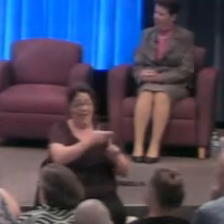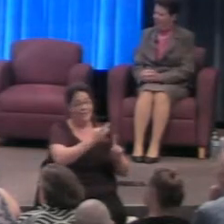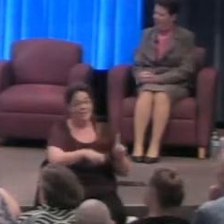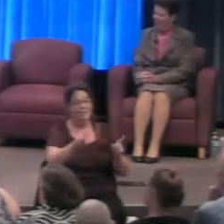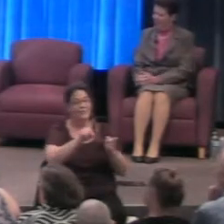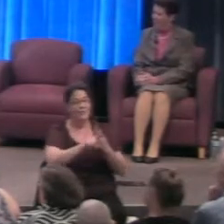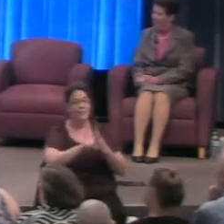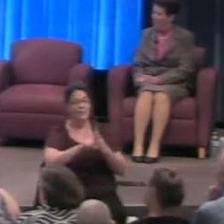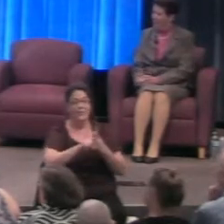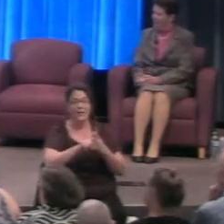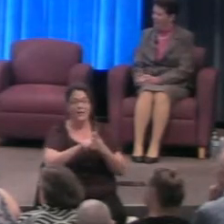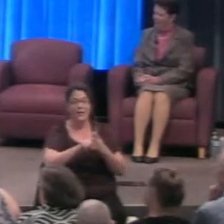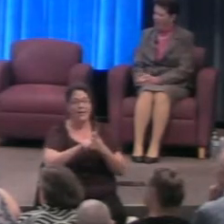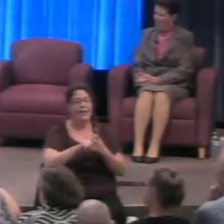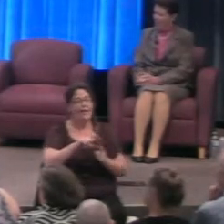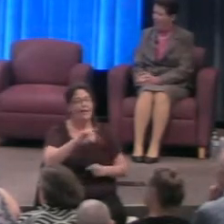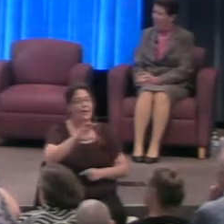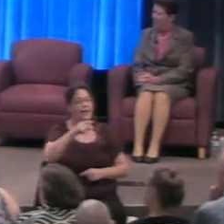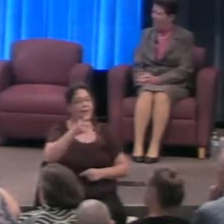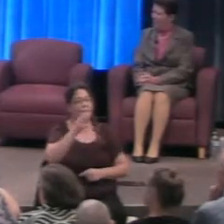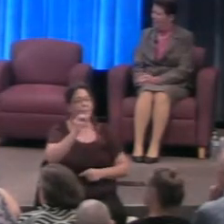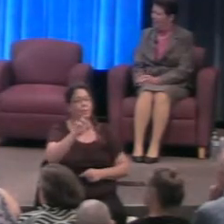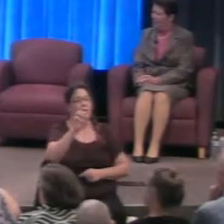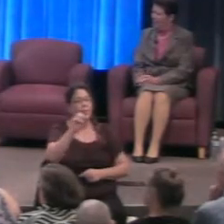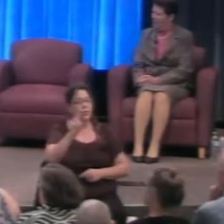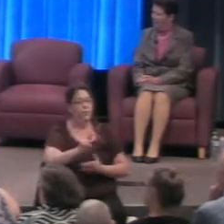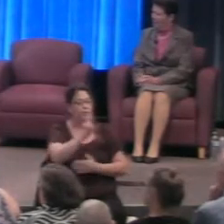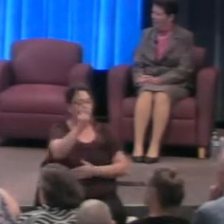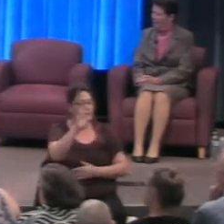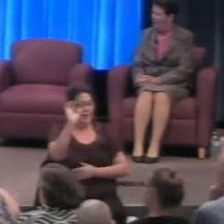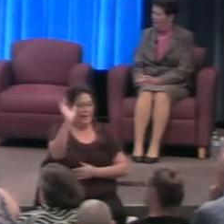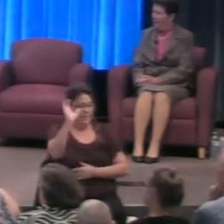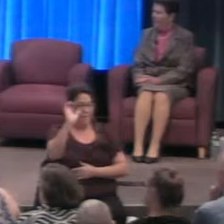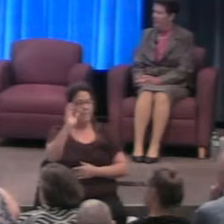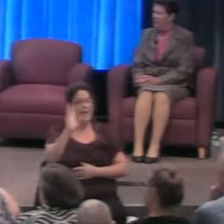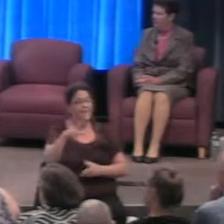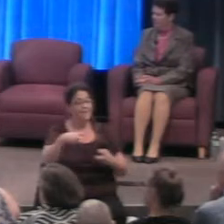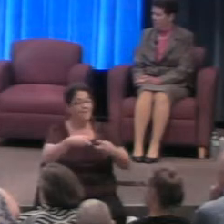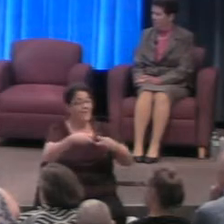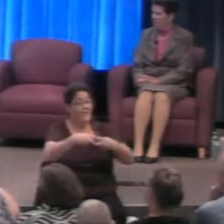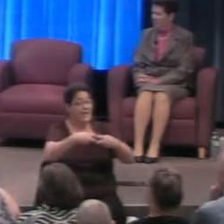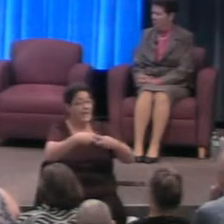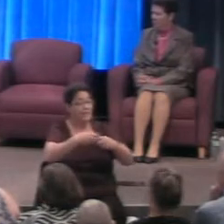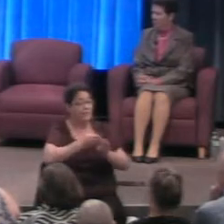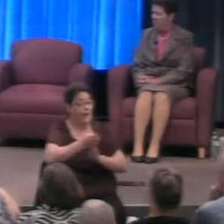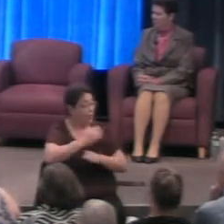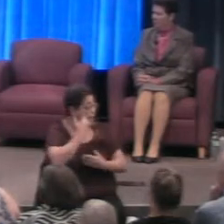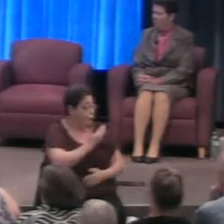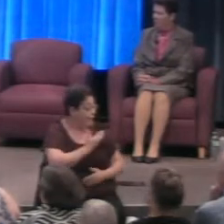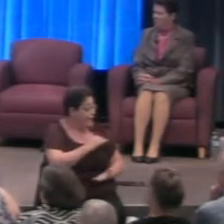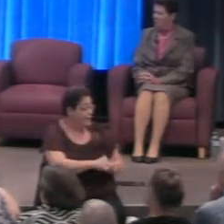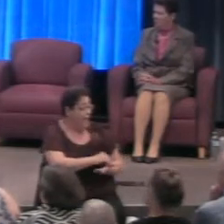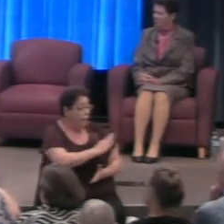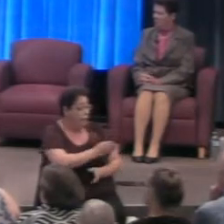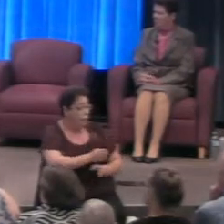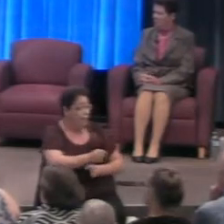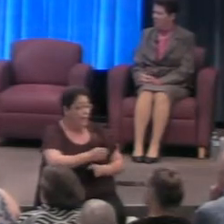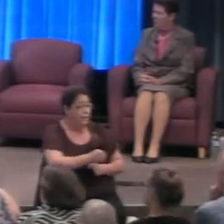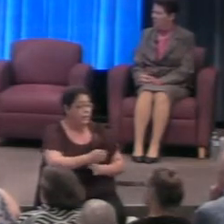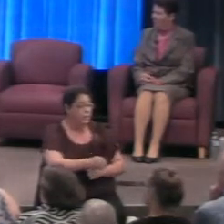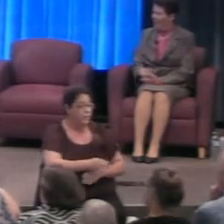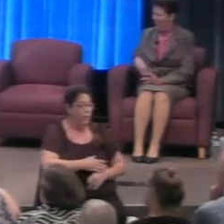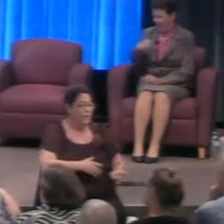Capital University in Columbus, where she majored in physics. That I did not know. Science,